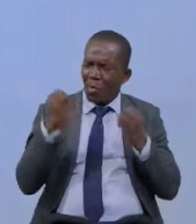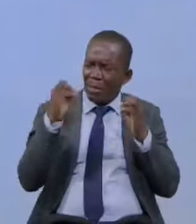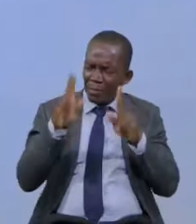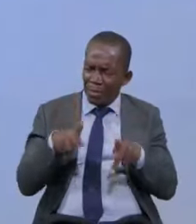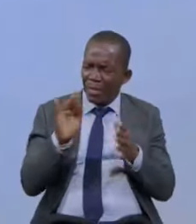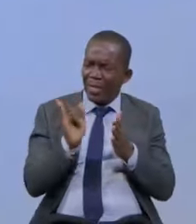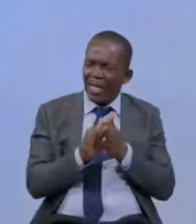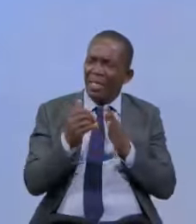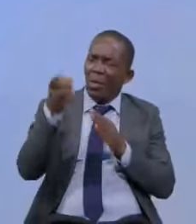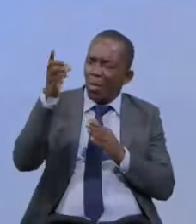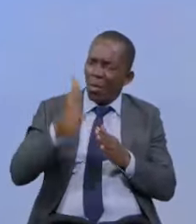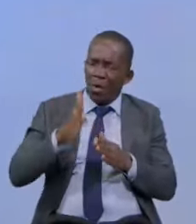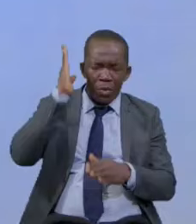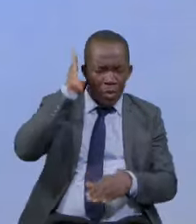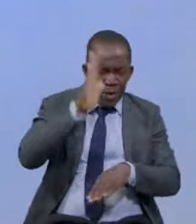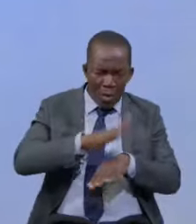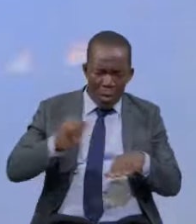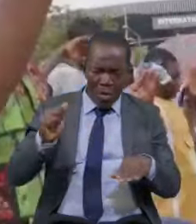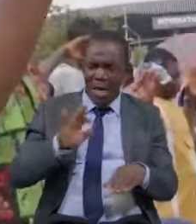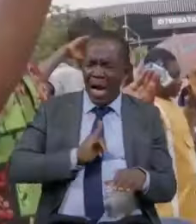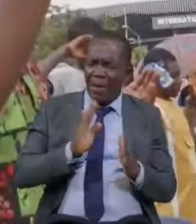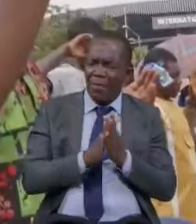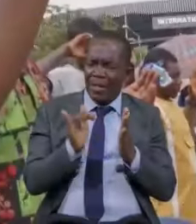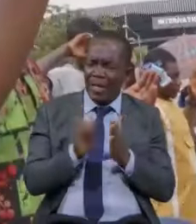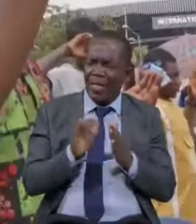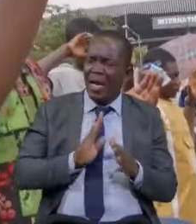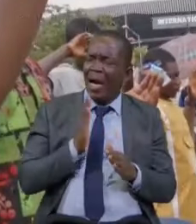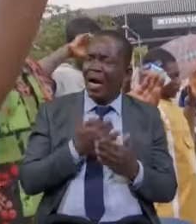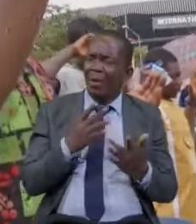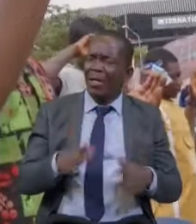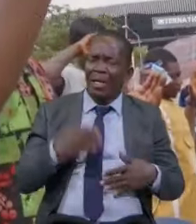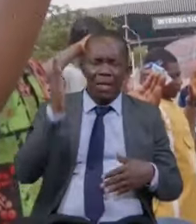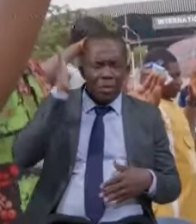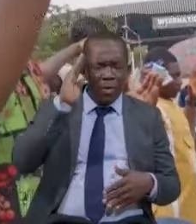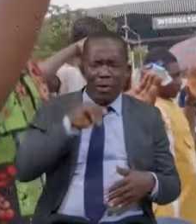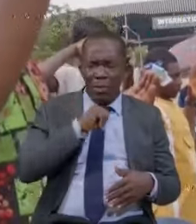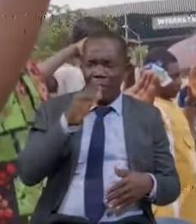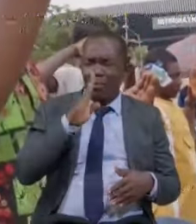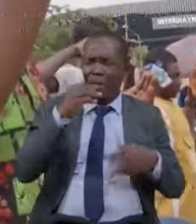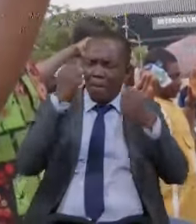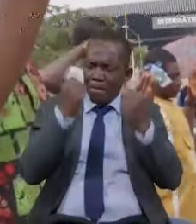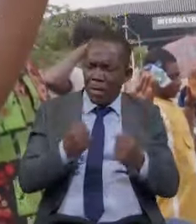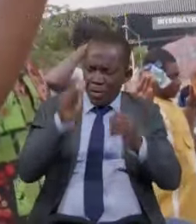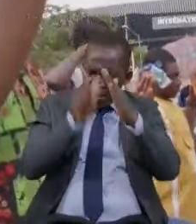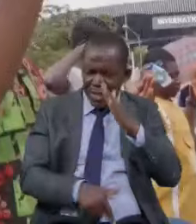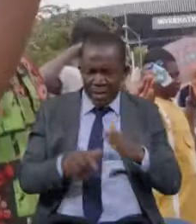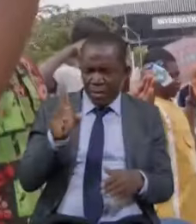our lives will not be powerless. Amen. Power. In